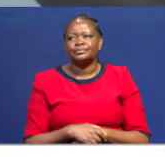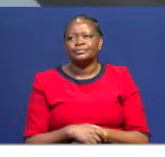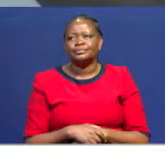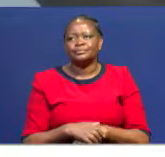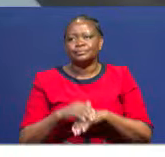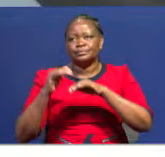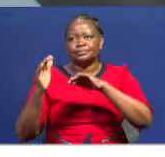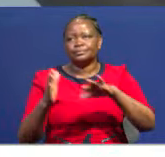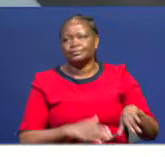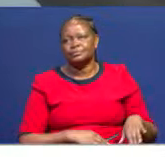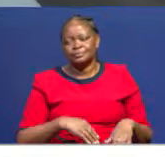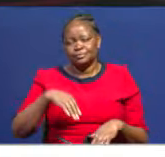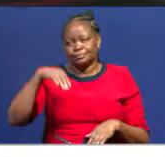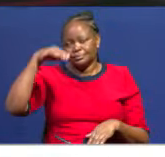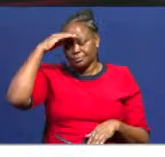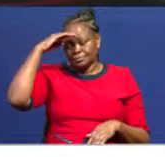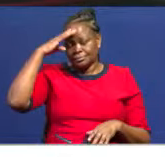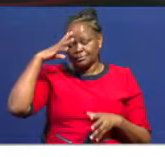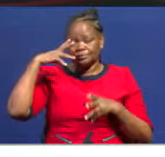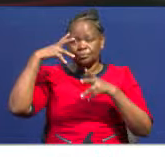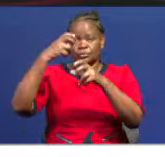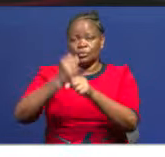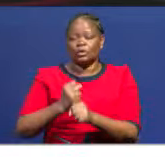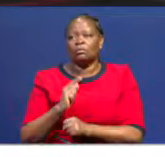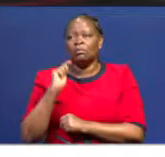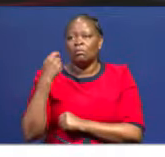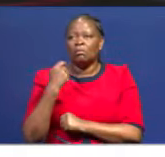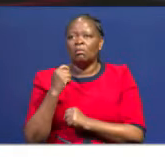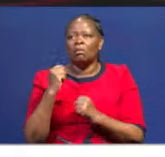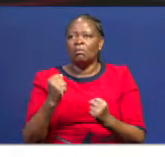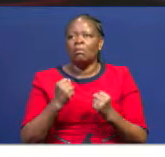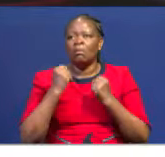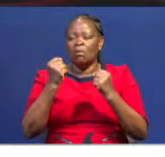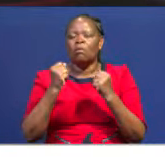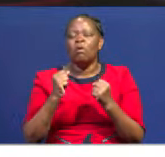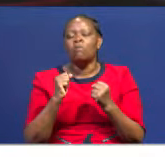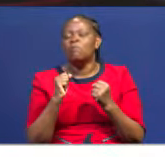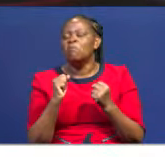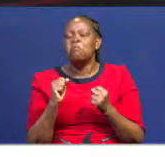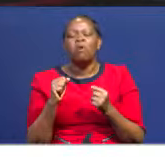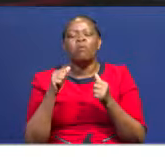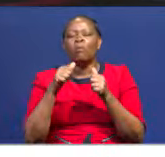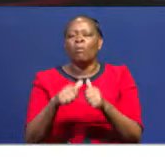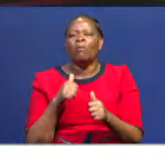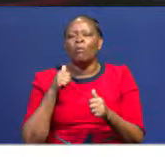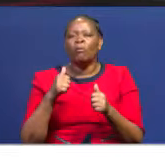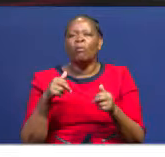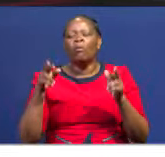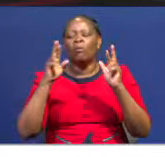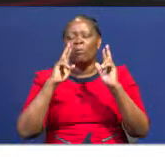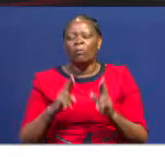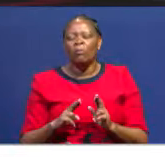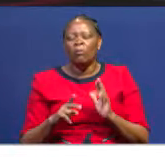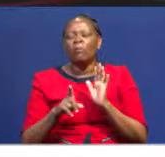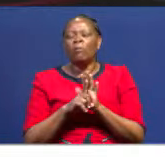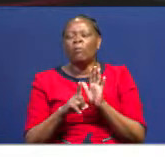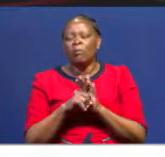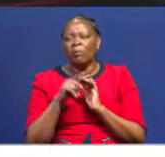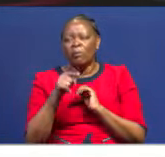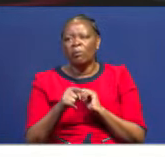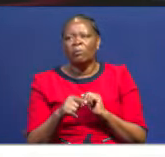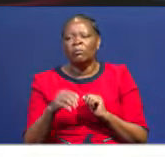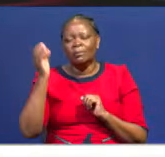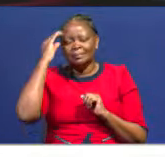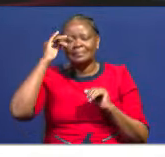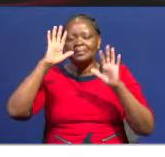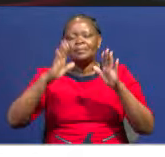Now moving on, the Alcohol Beverages Association of Kenya has strongly disagreed with the International Institute for Legislation and students